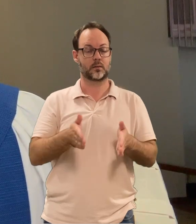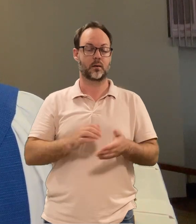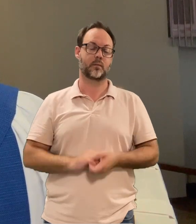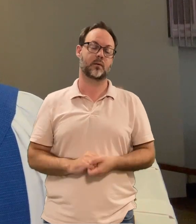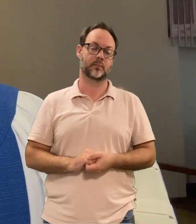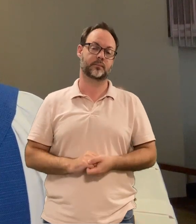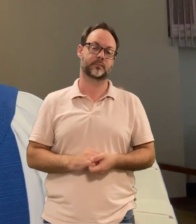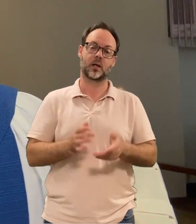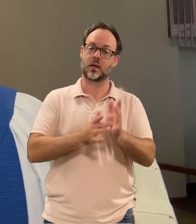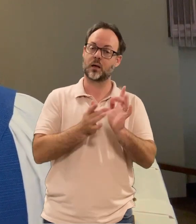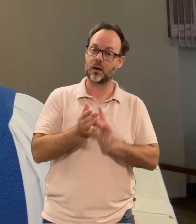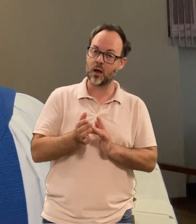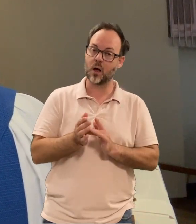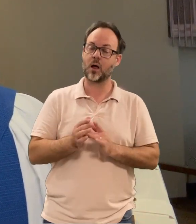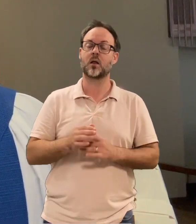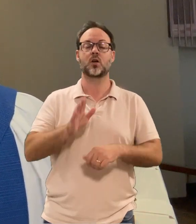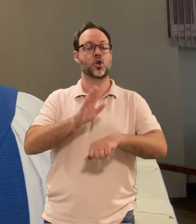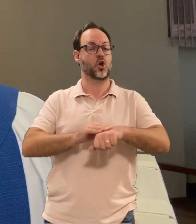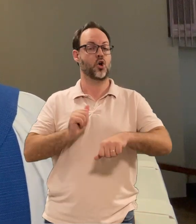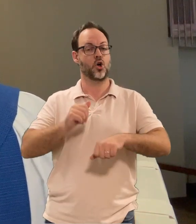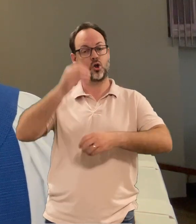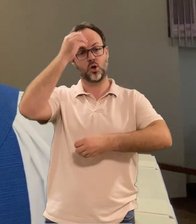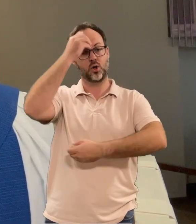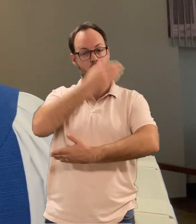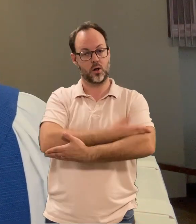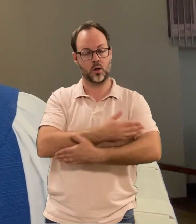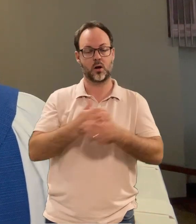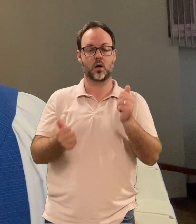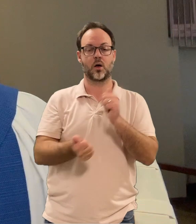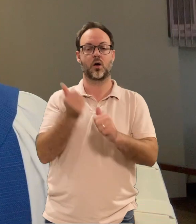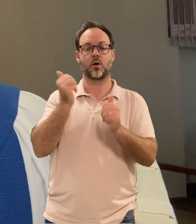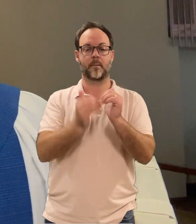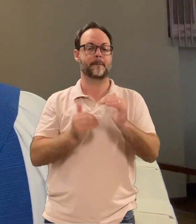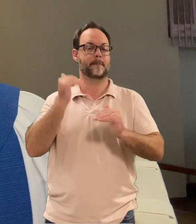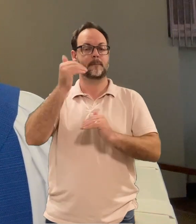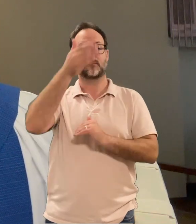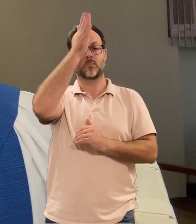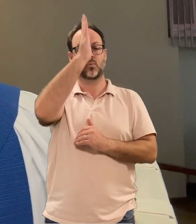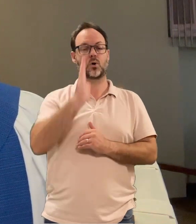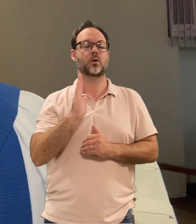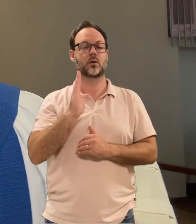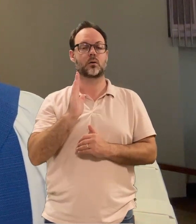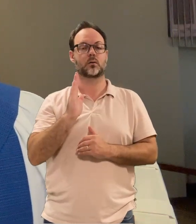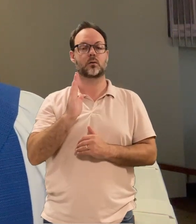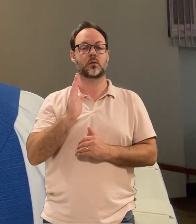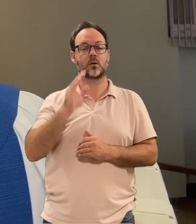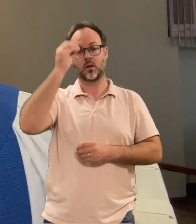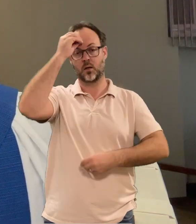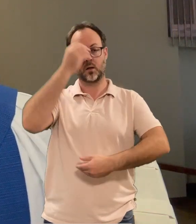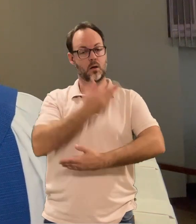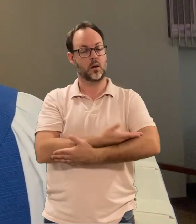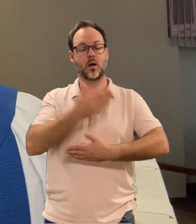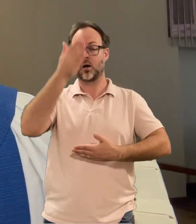that means Savior. And Jesus is even called the Son of the Most High